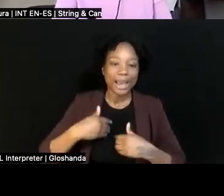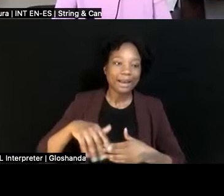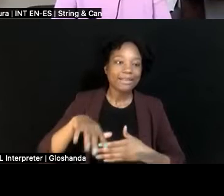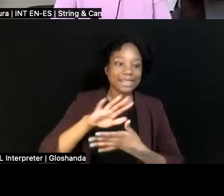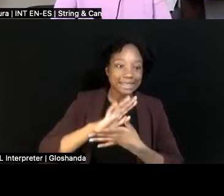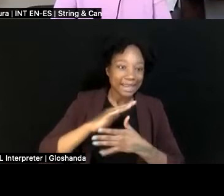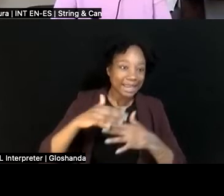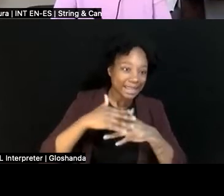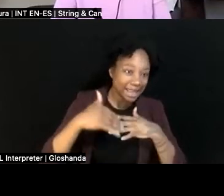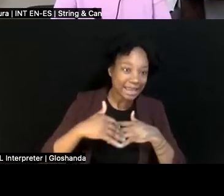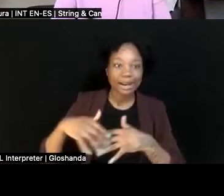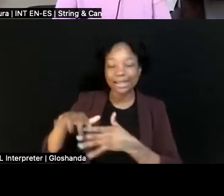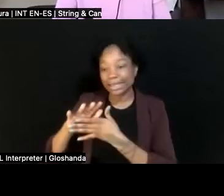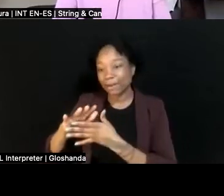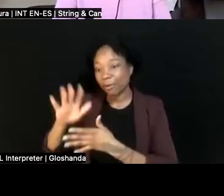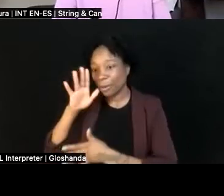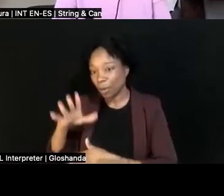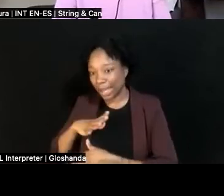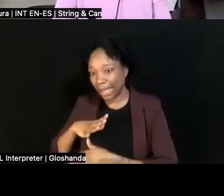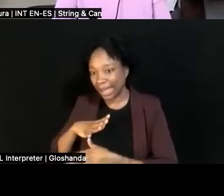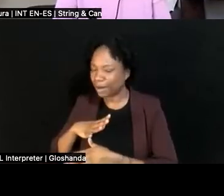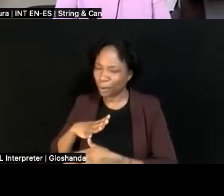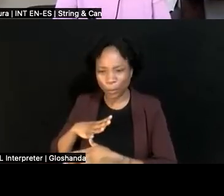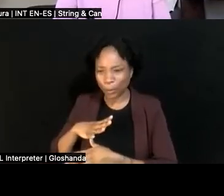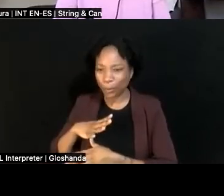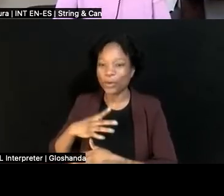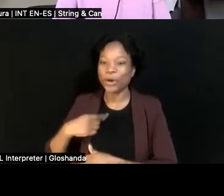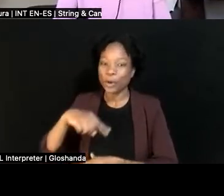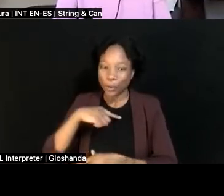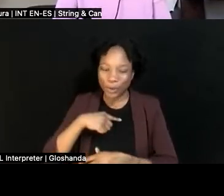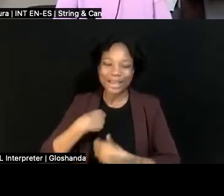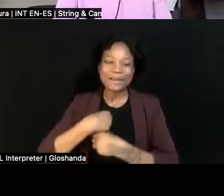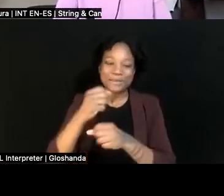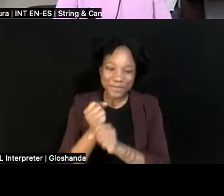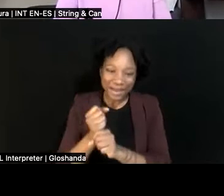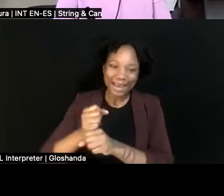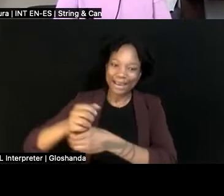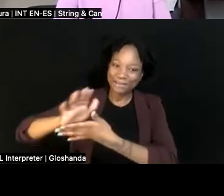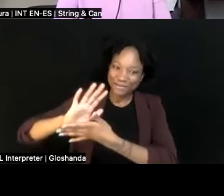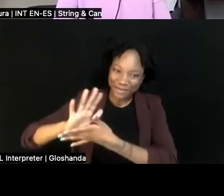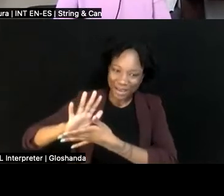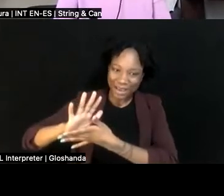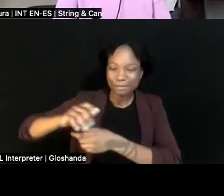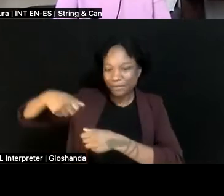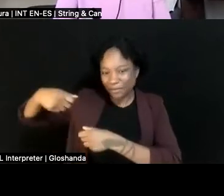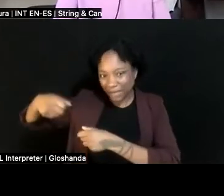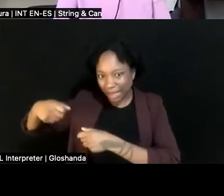no. Nosotros hacemos el cine. No tiene una